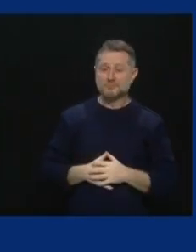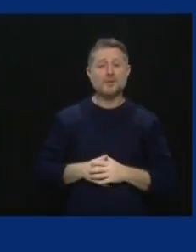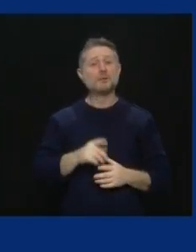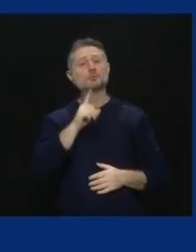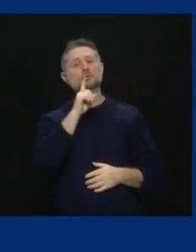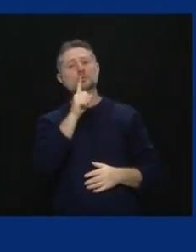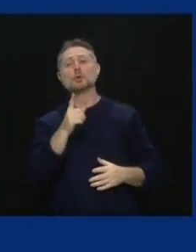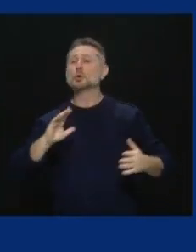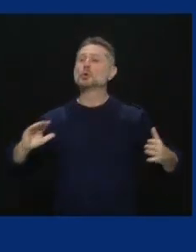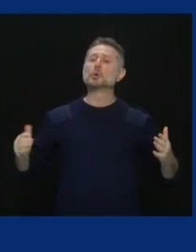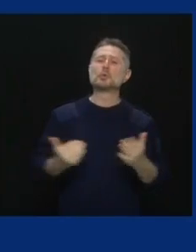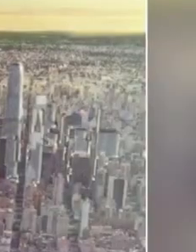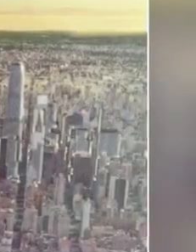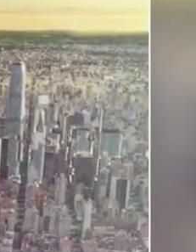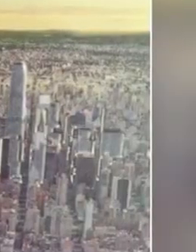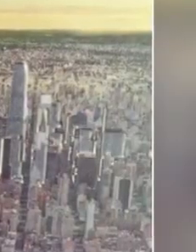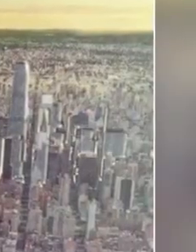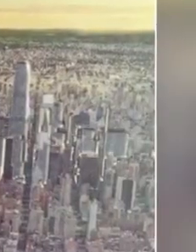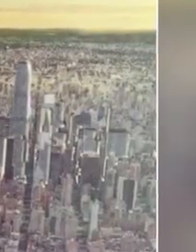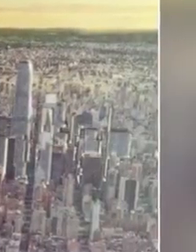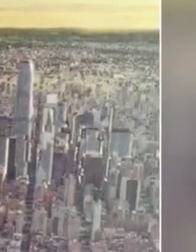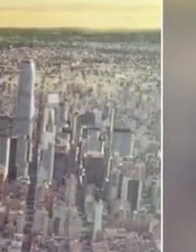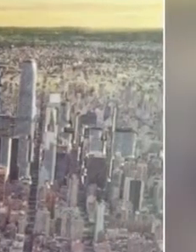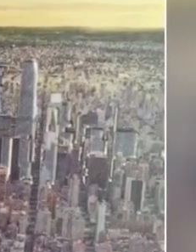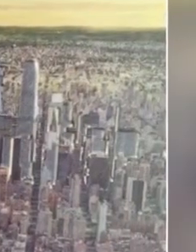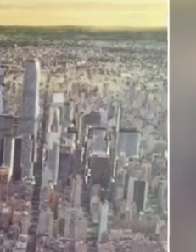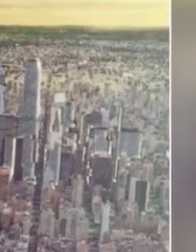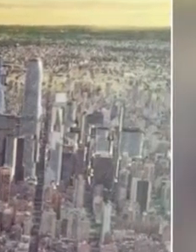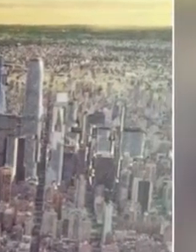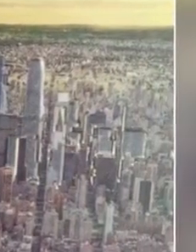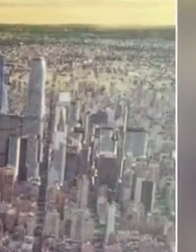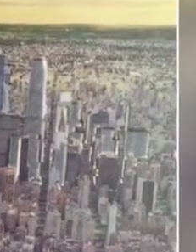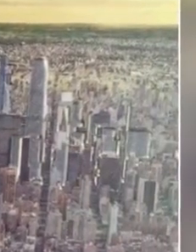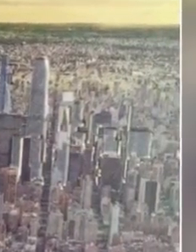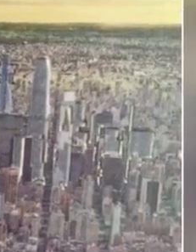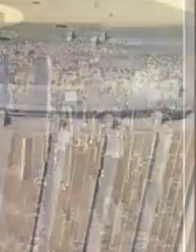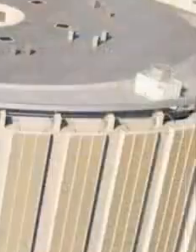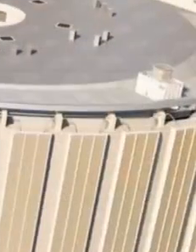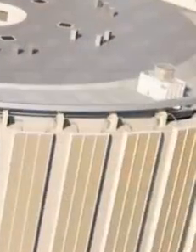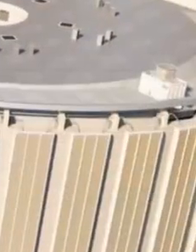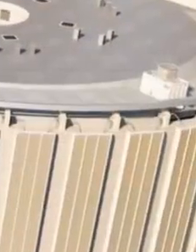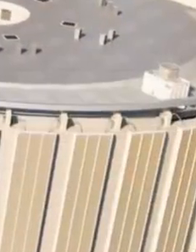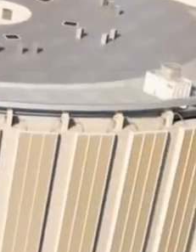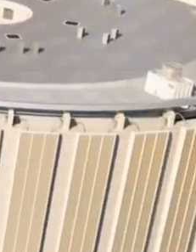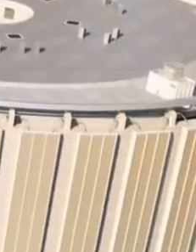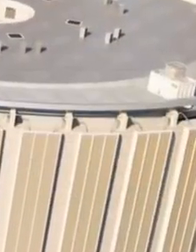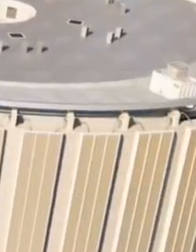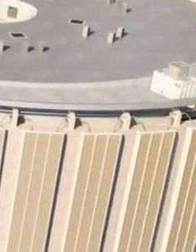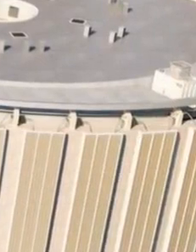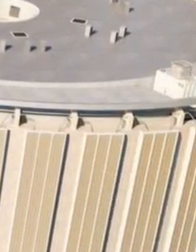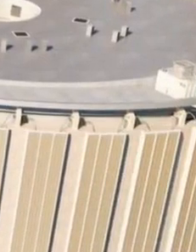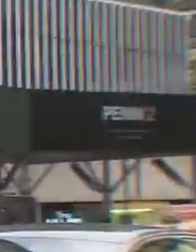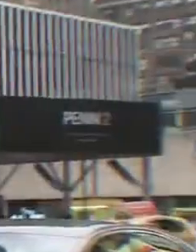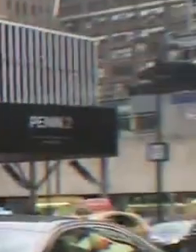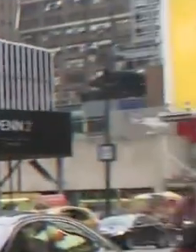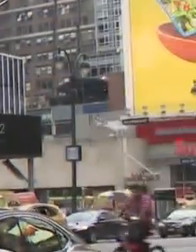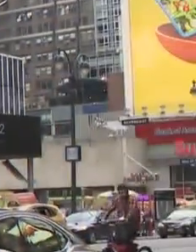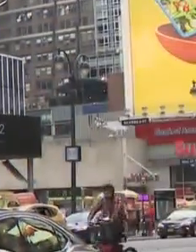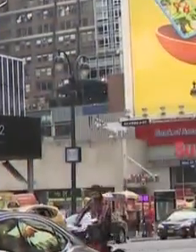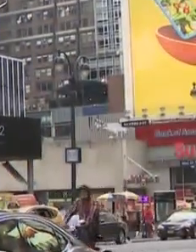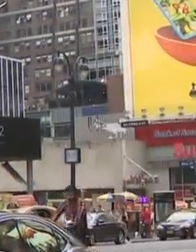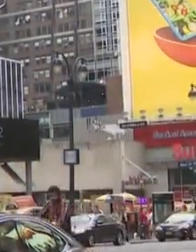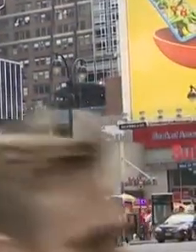are prioritizing our commuters. While Hochul is sticking with Cuomo's proposal to build 10 new towers, which would in part fund the project with its revenue, she